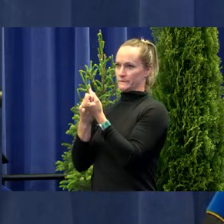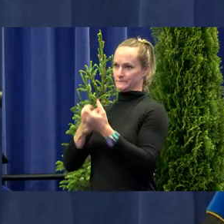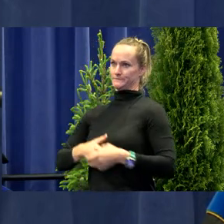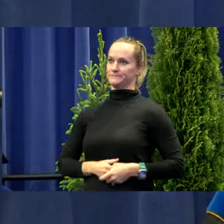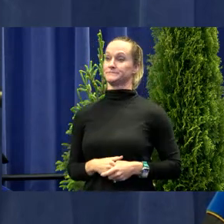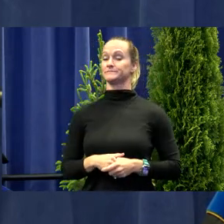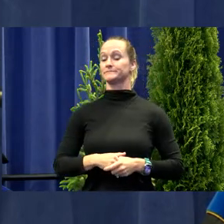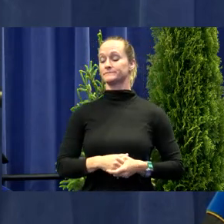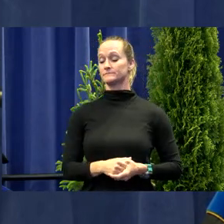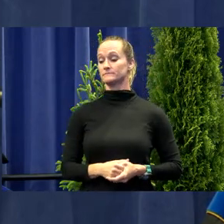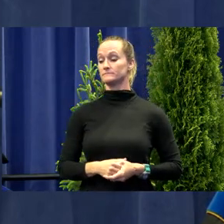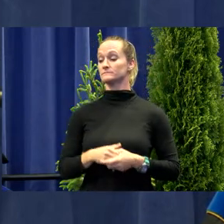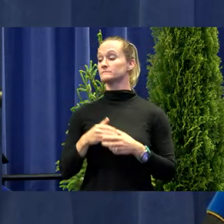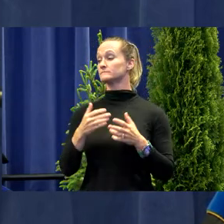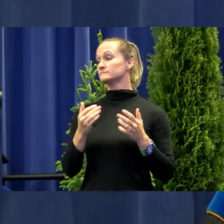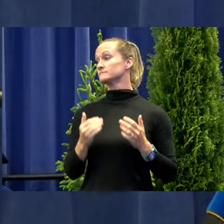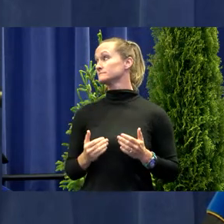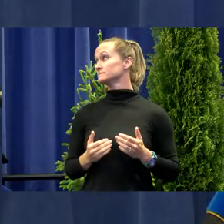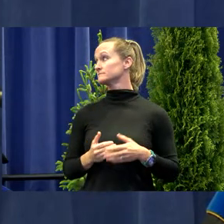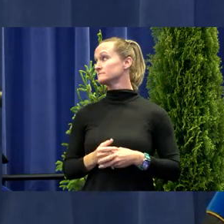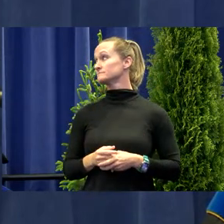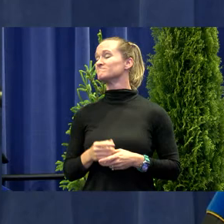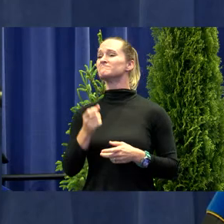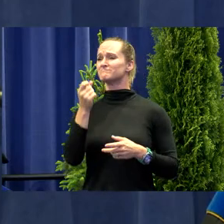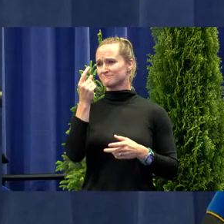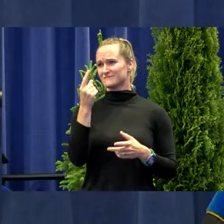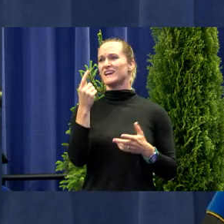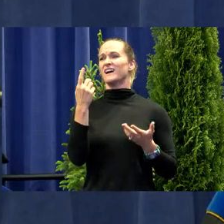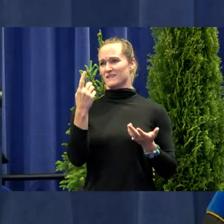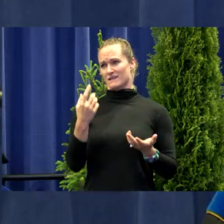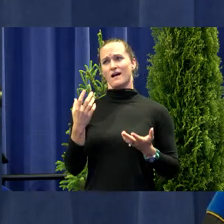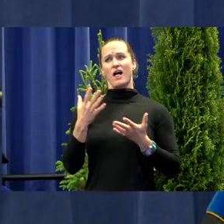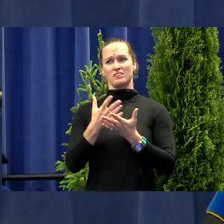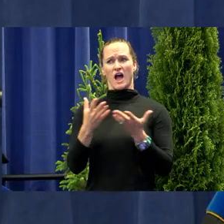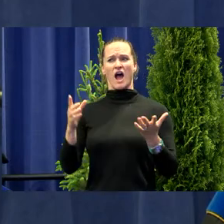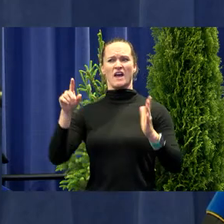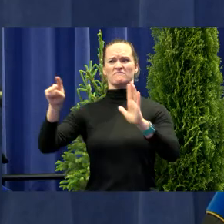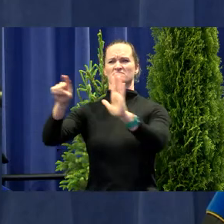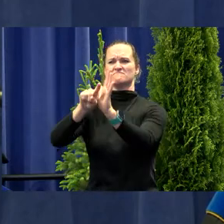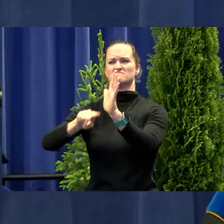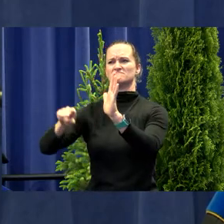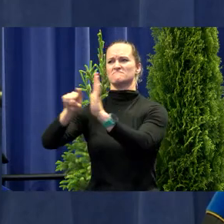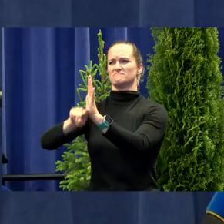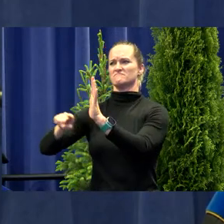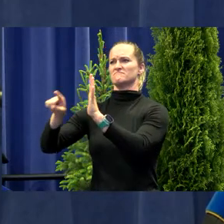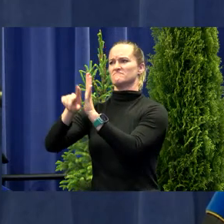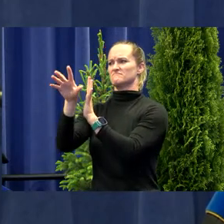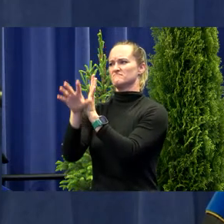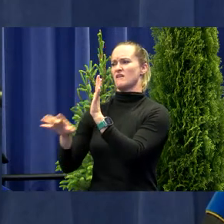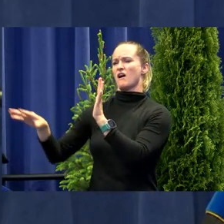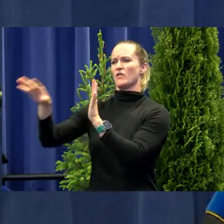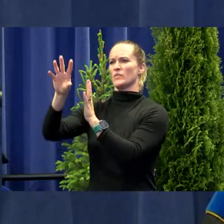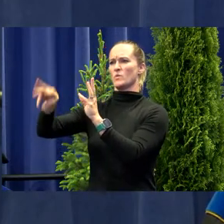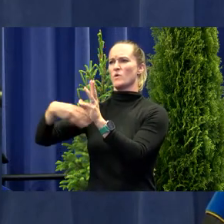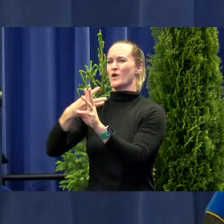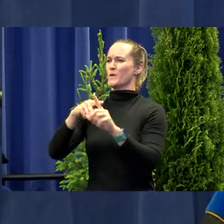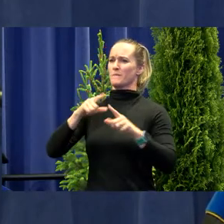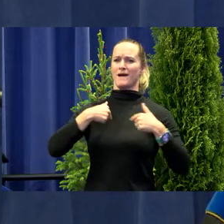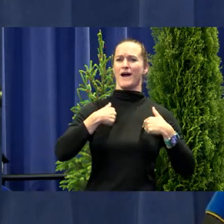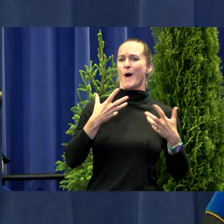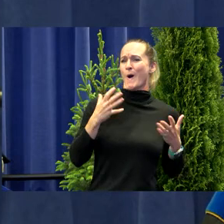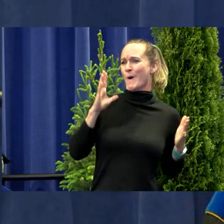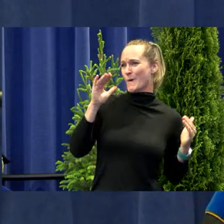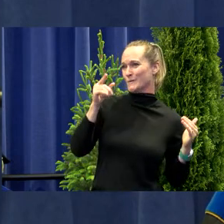would also add that despite a lot of pessimism that's out there in the world, I think you should be full of optimism and